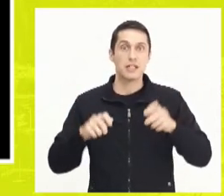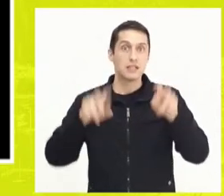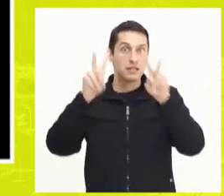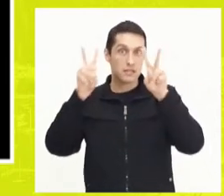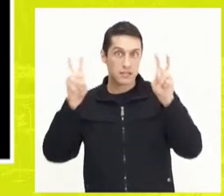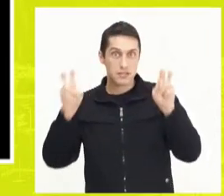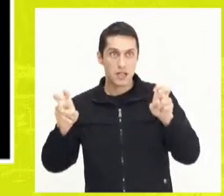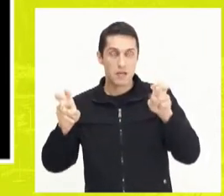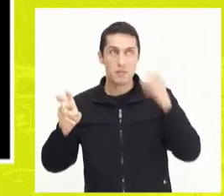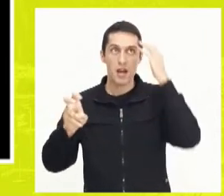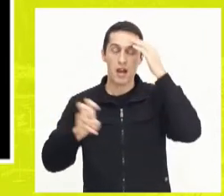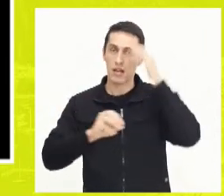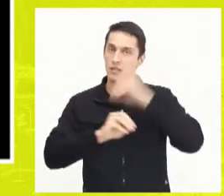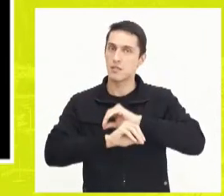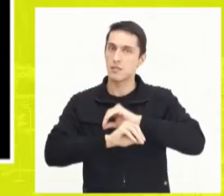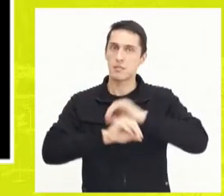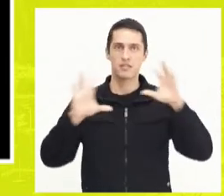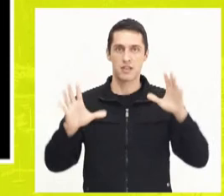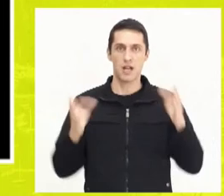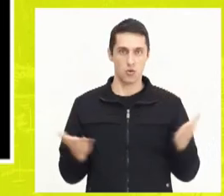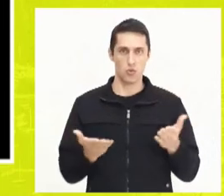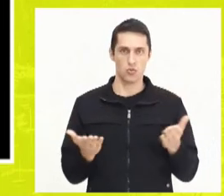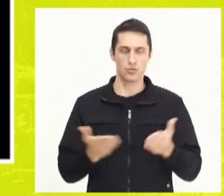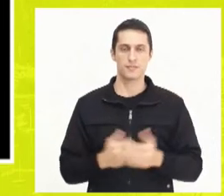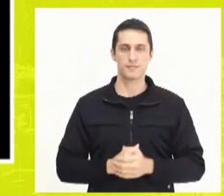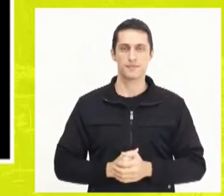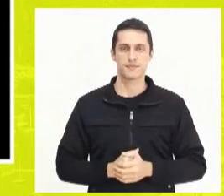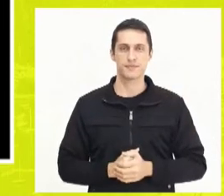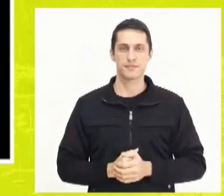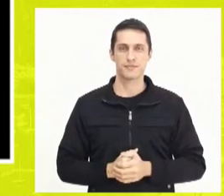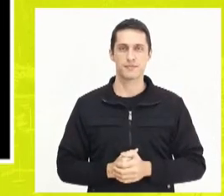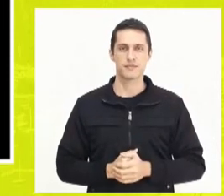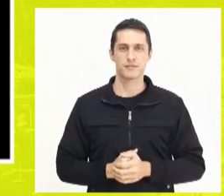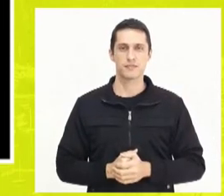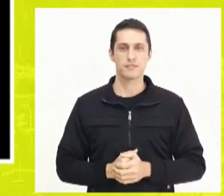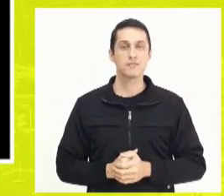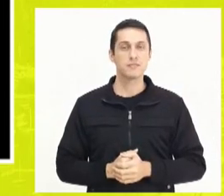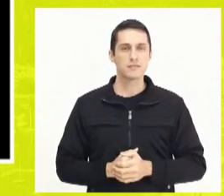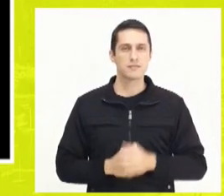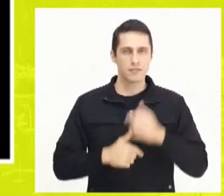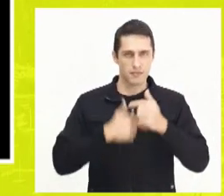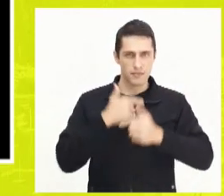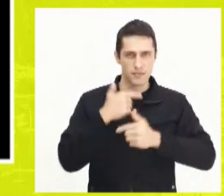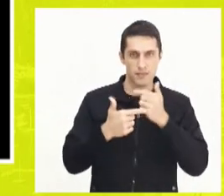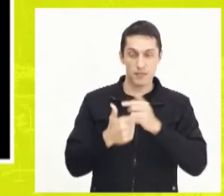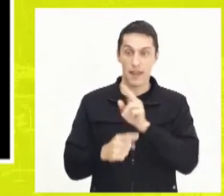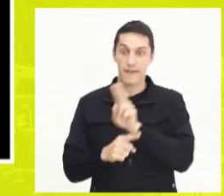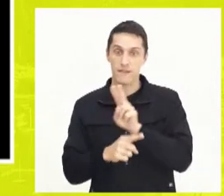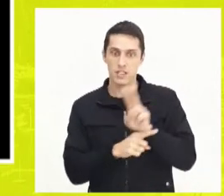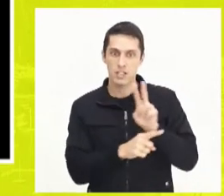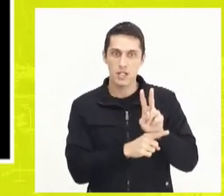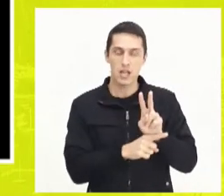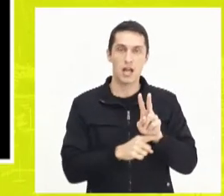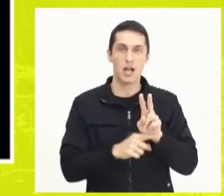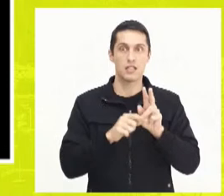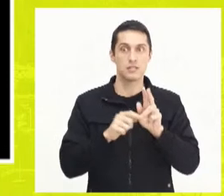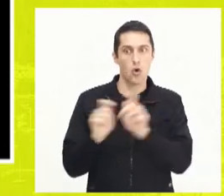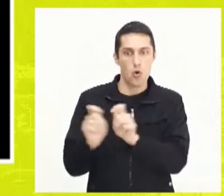to to have this opportunity and show what we're living nowadays